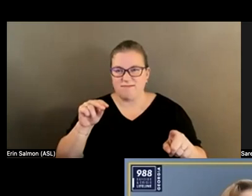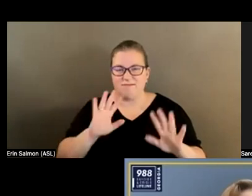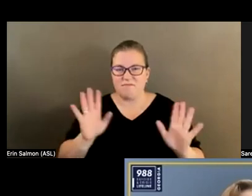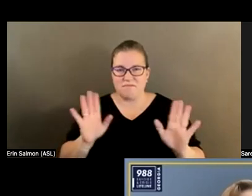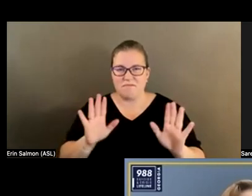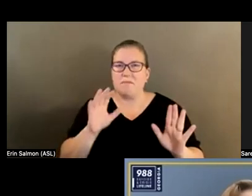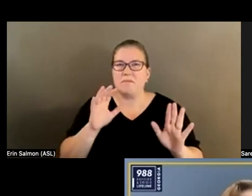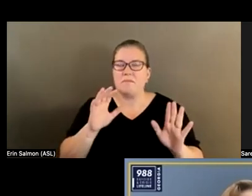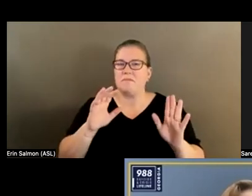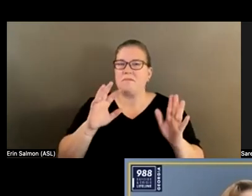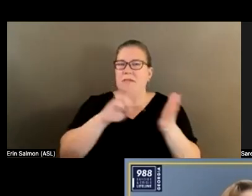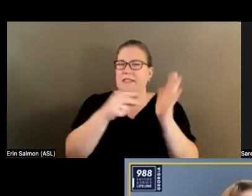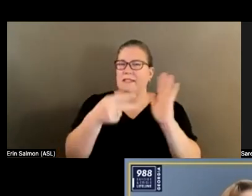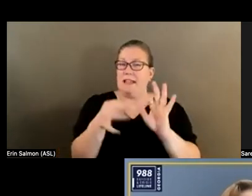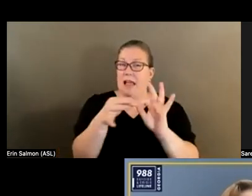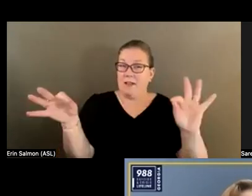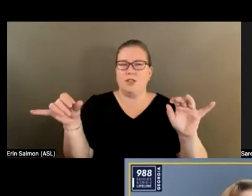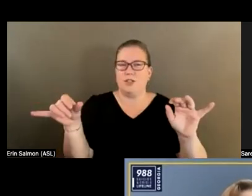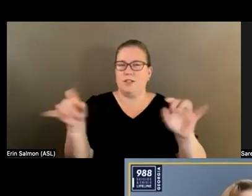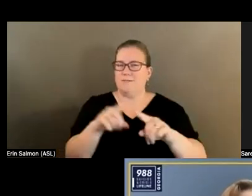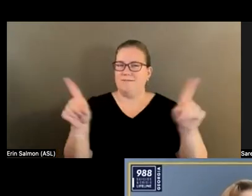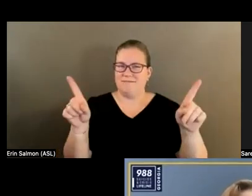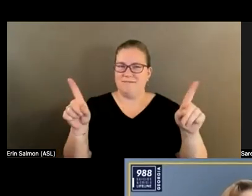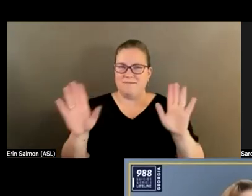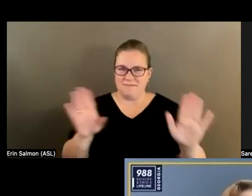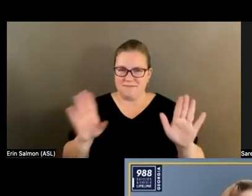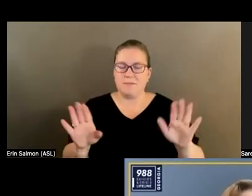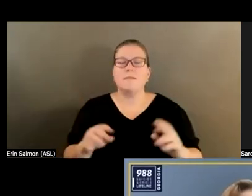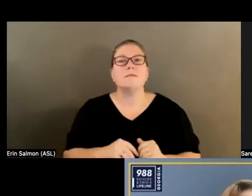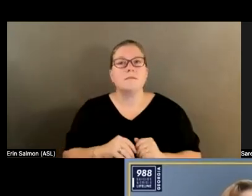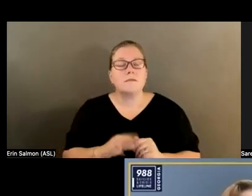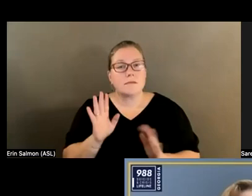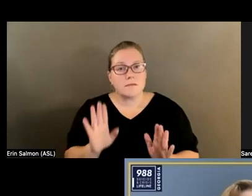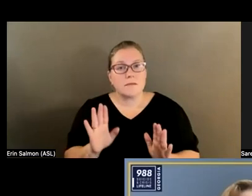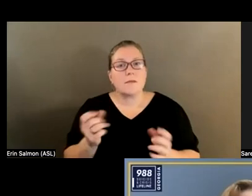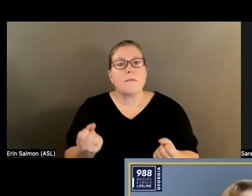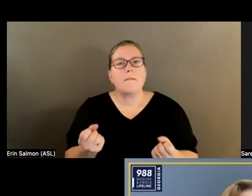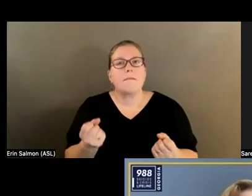by definition. But many of our